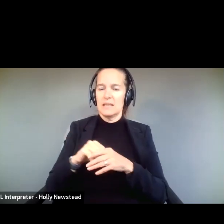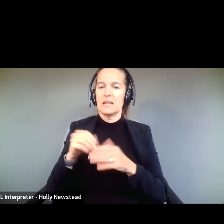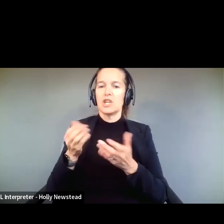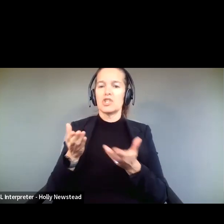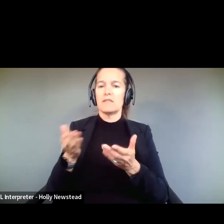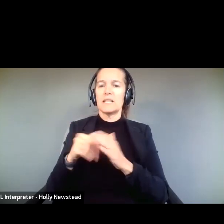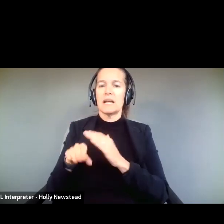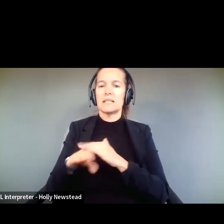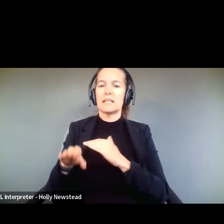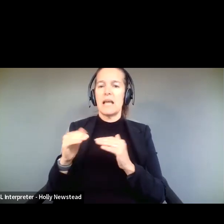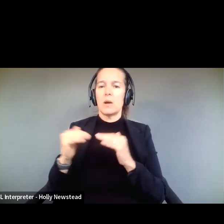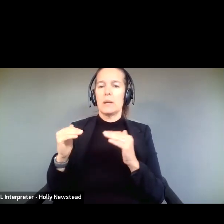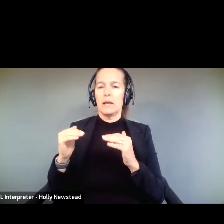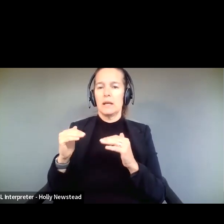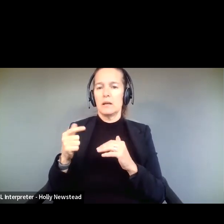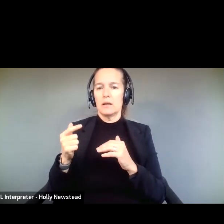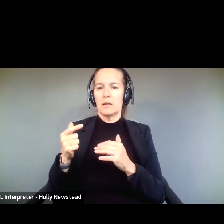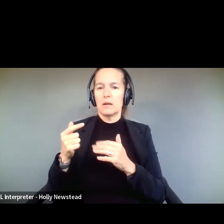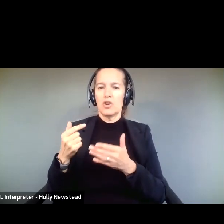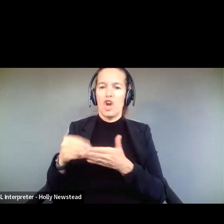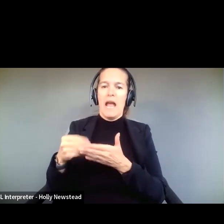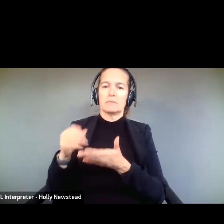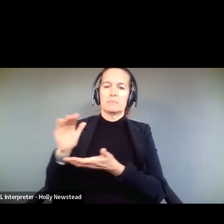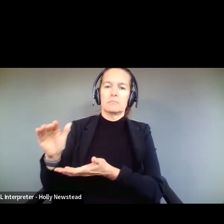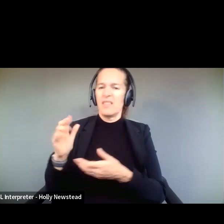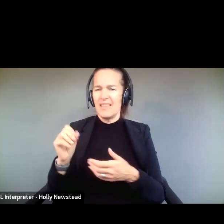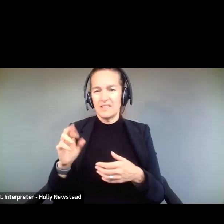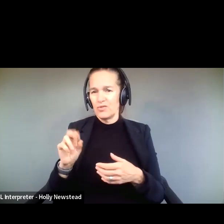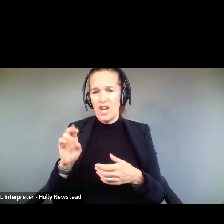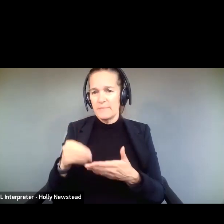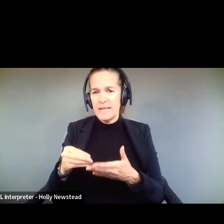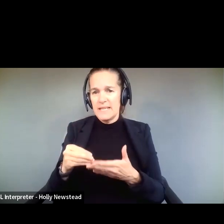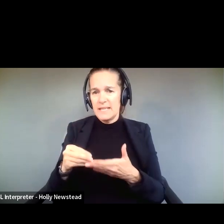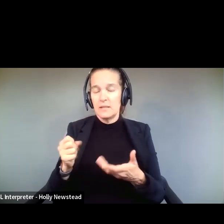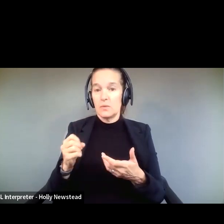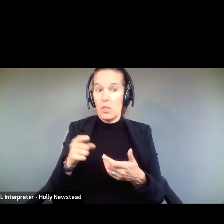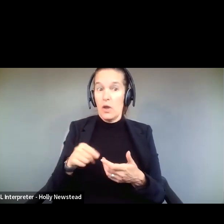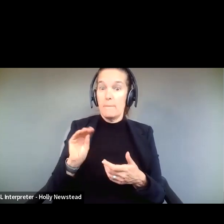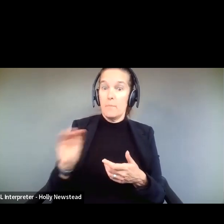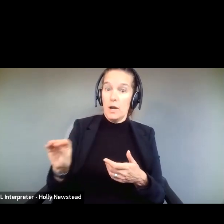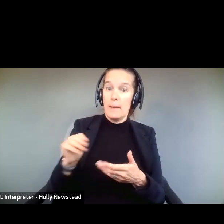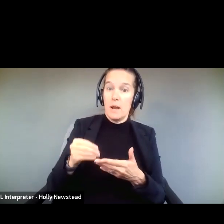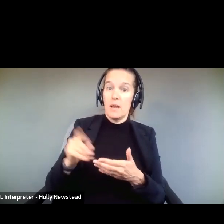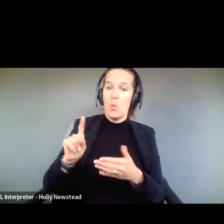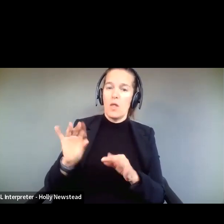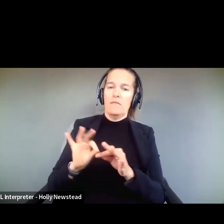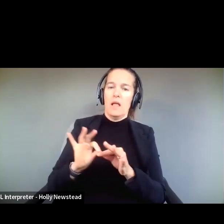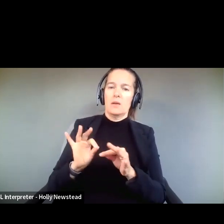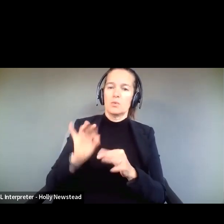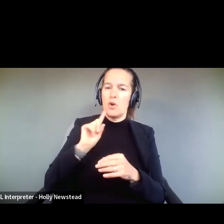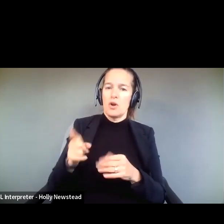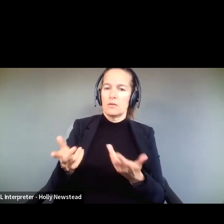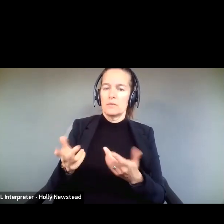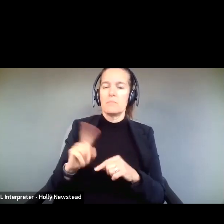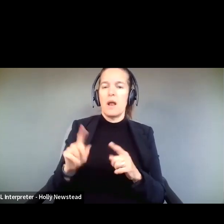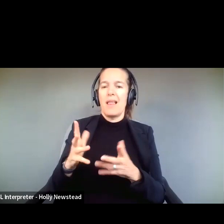and equity grants. These are rare dollars. No other state has them, or putting their money where their values are in this way. But a